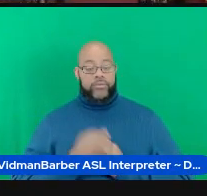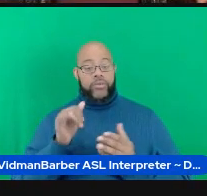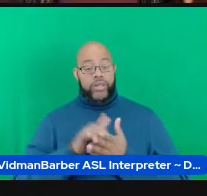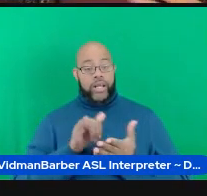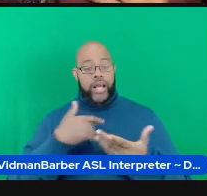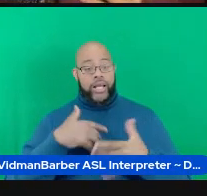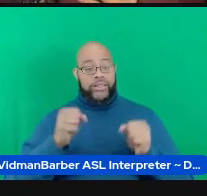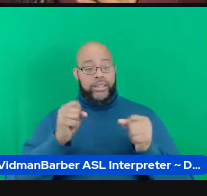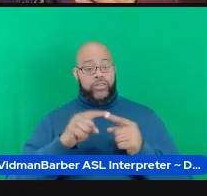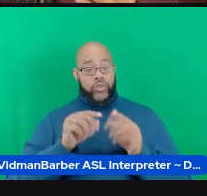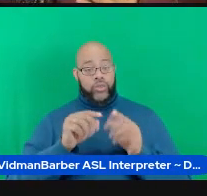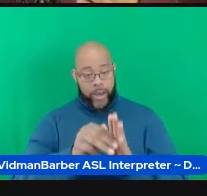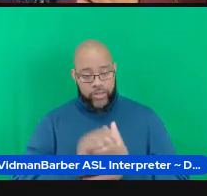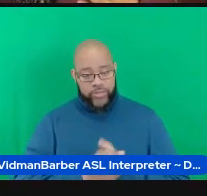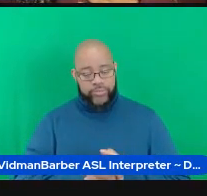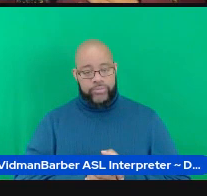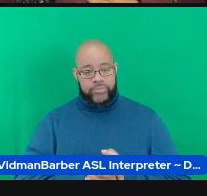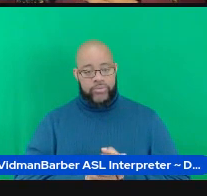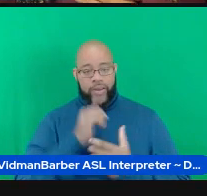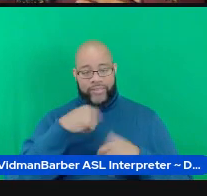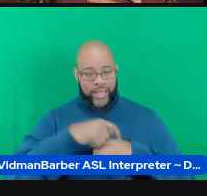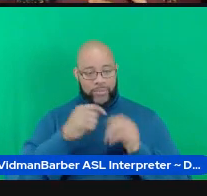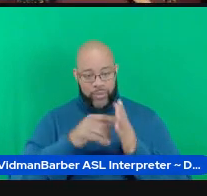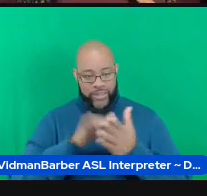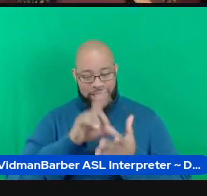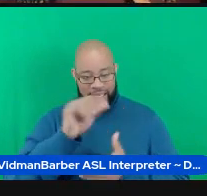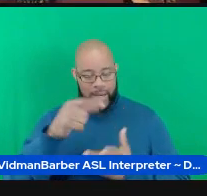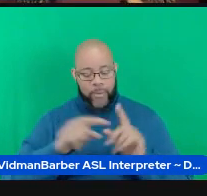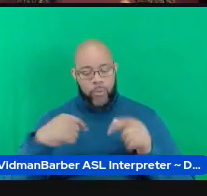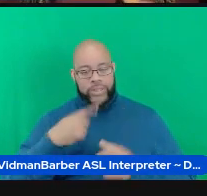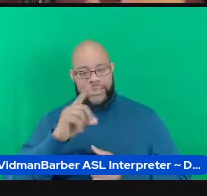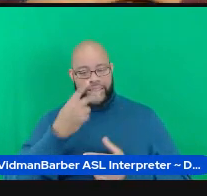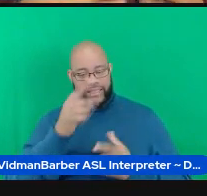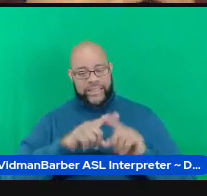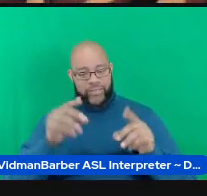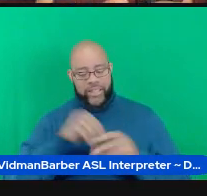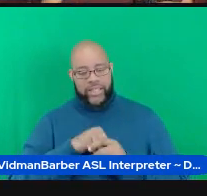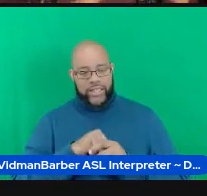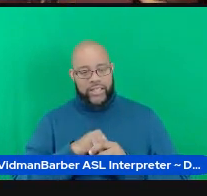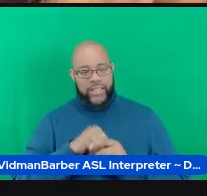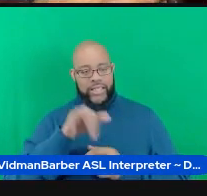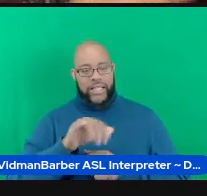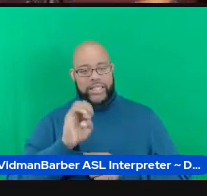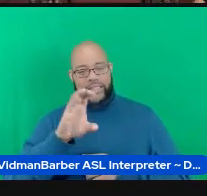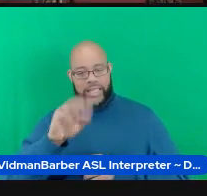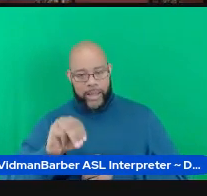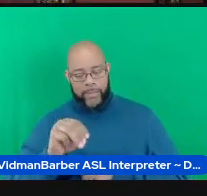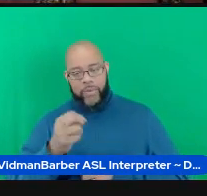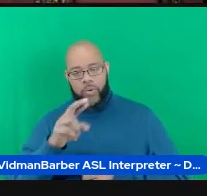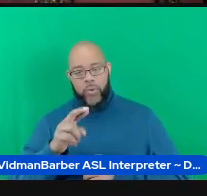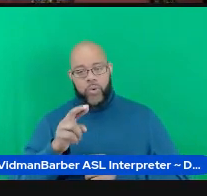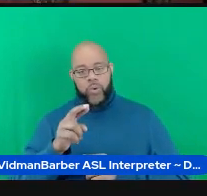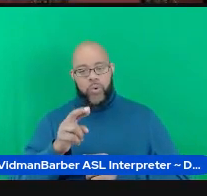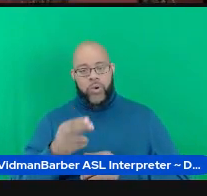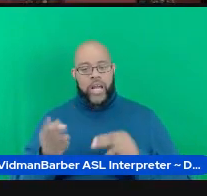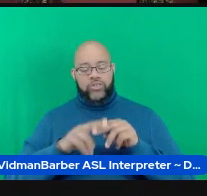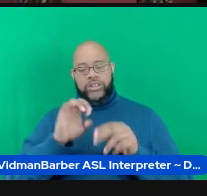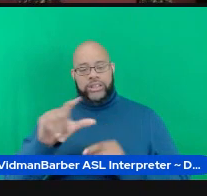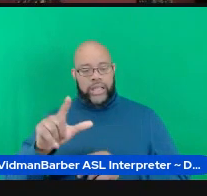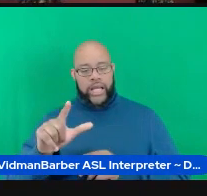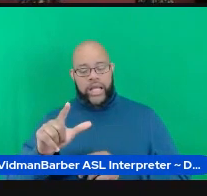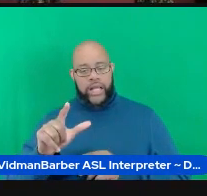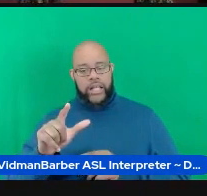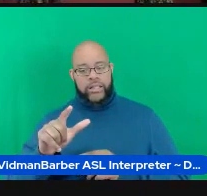you to the model. I don't have time to show this data, but we did see differences in these ECM or extracellular matrix and adhesion